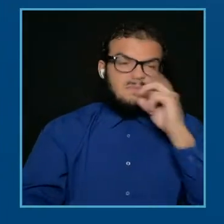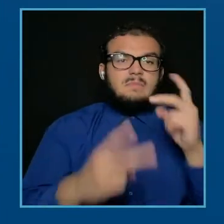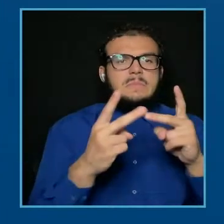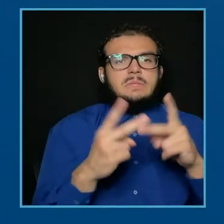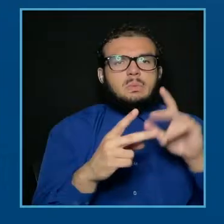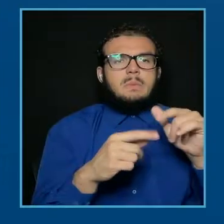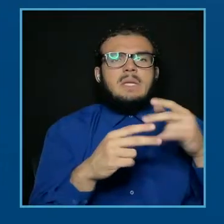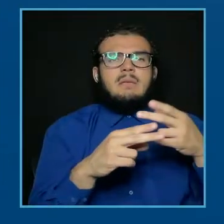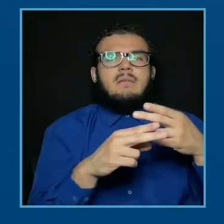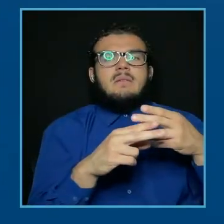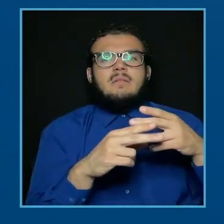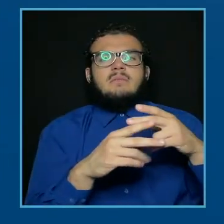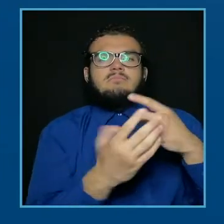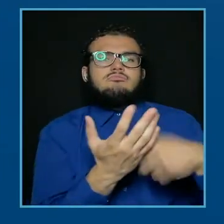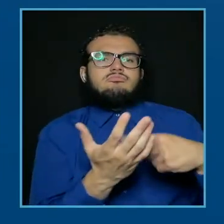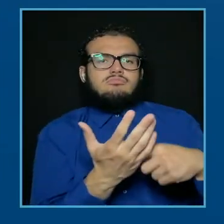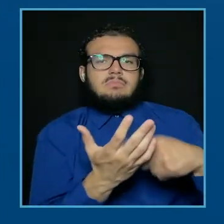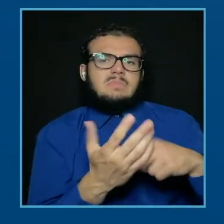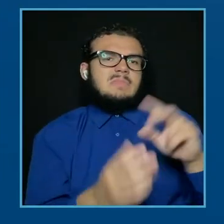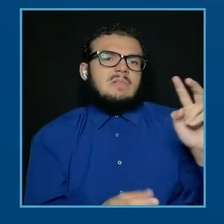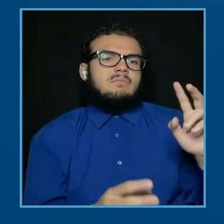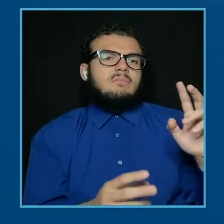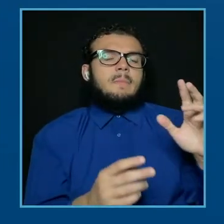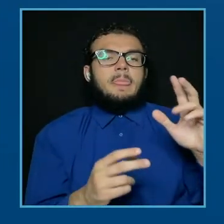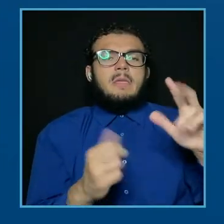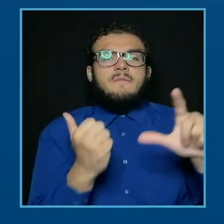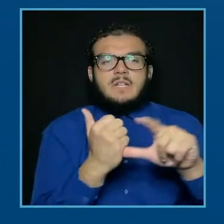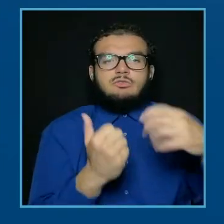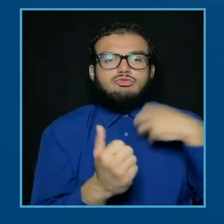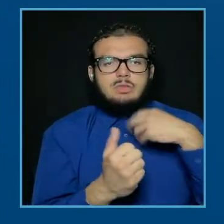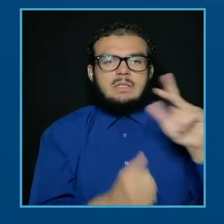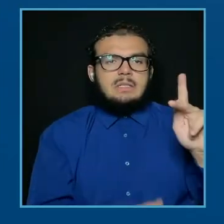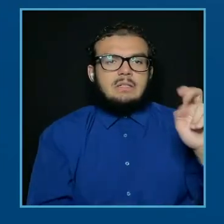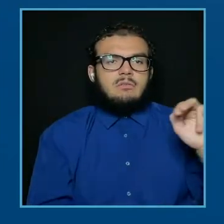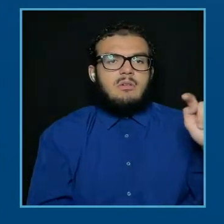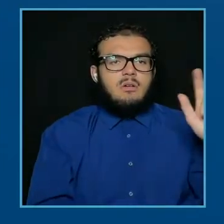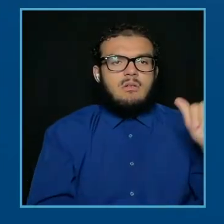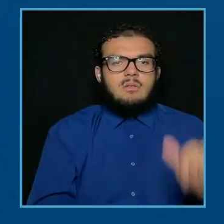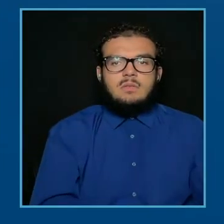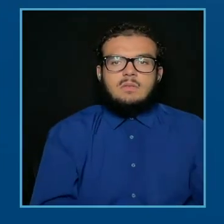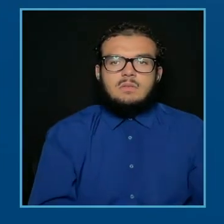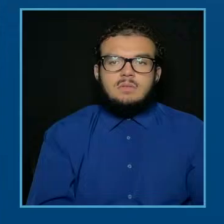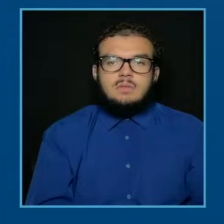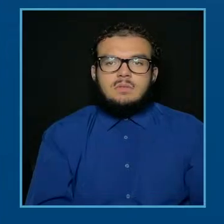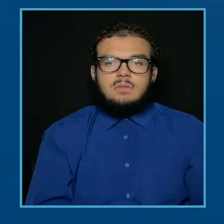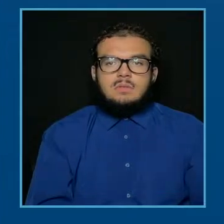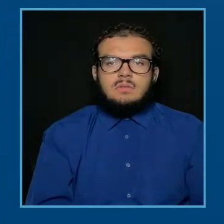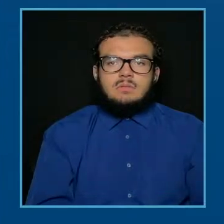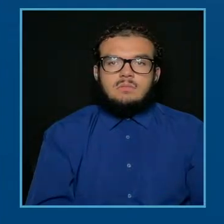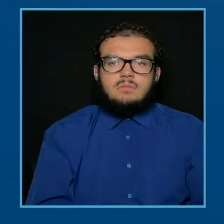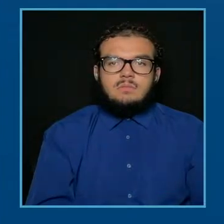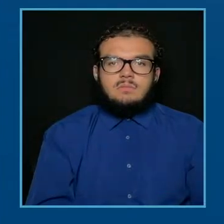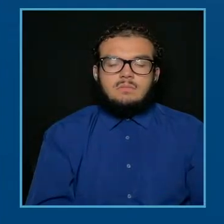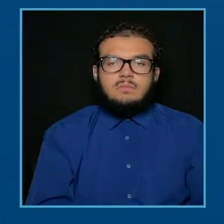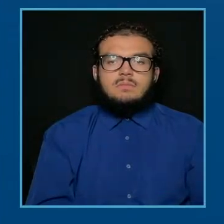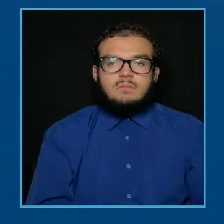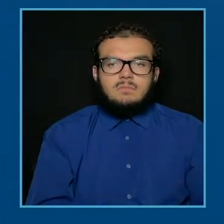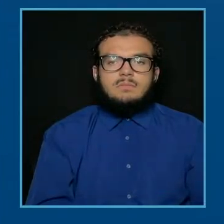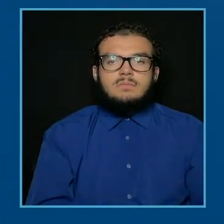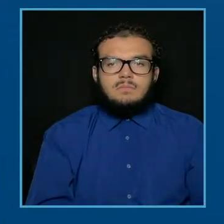by Vice Chair Kenyatta and Hogg until during this pendency of this challenge.